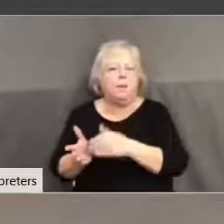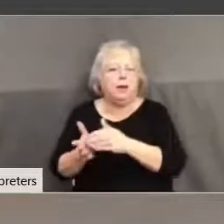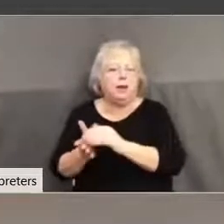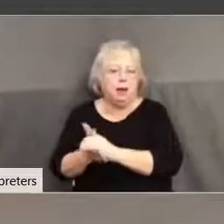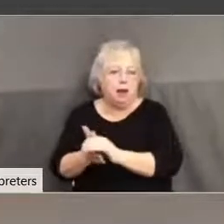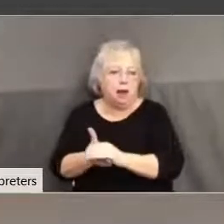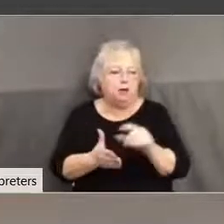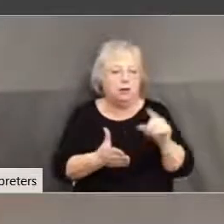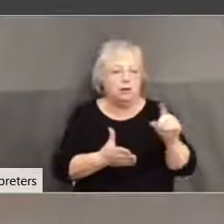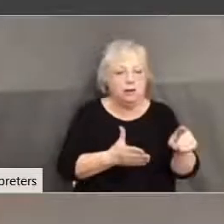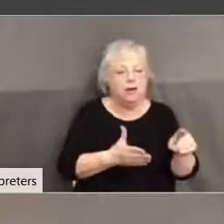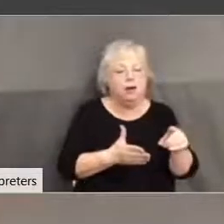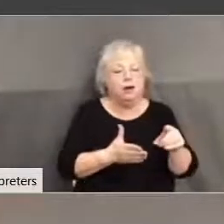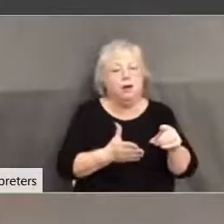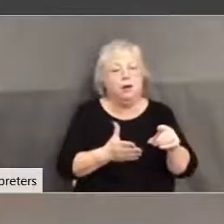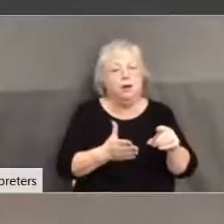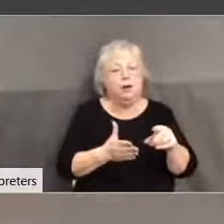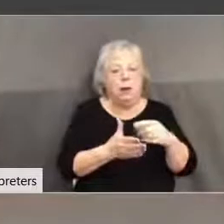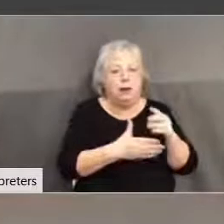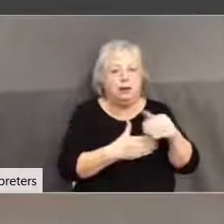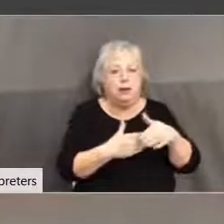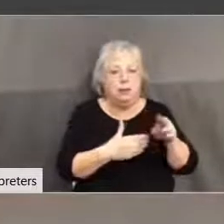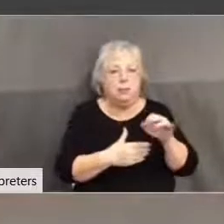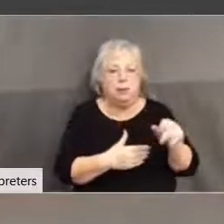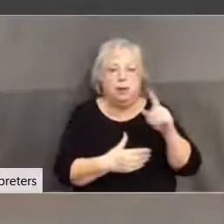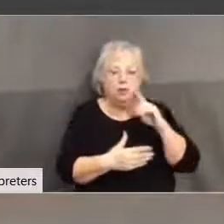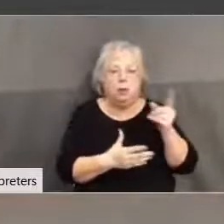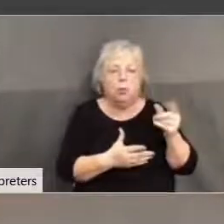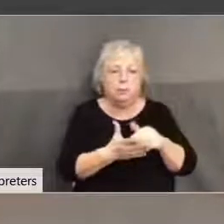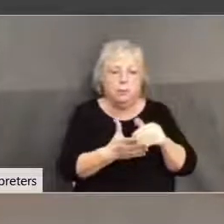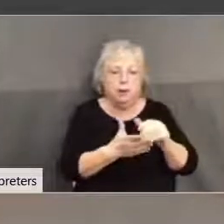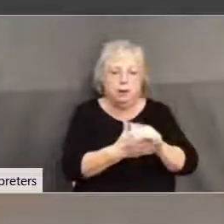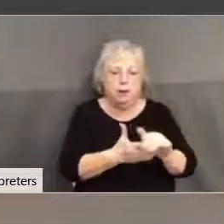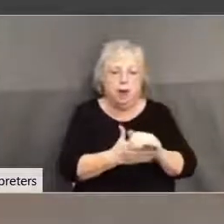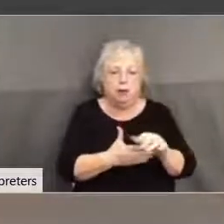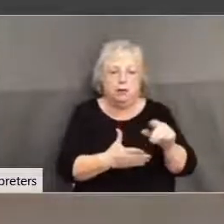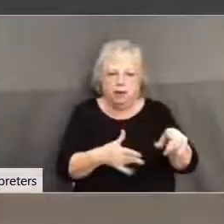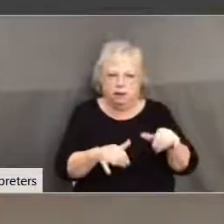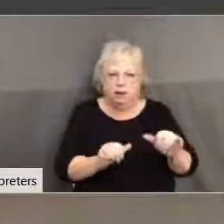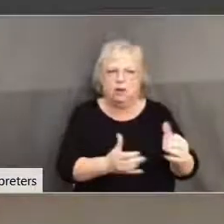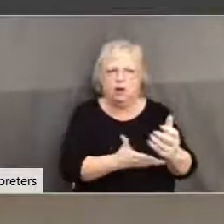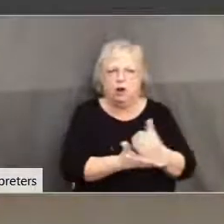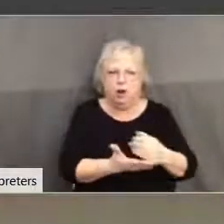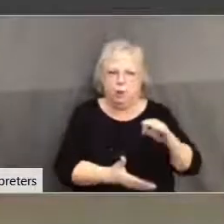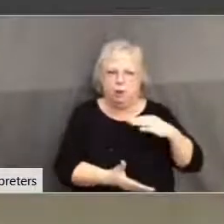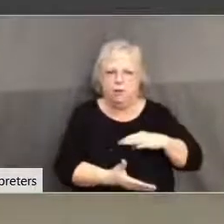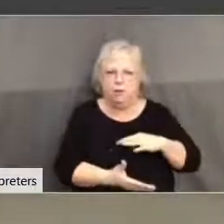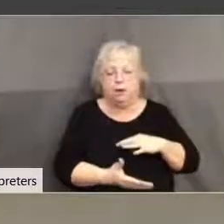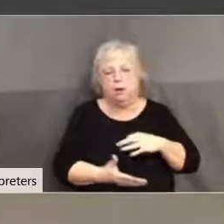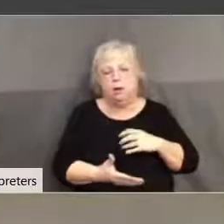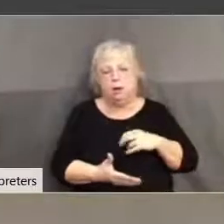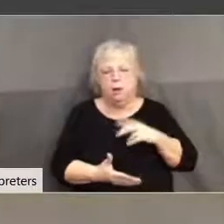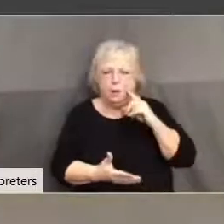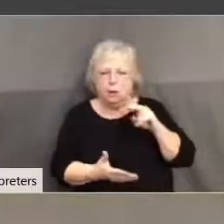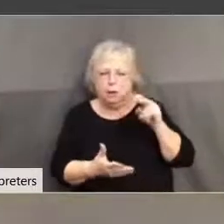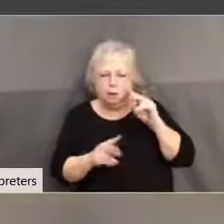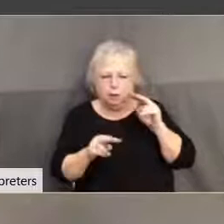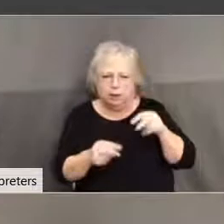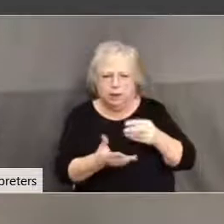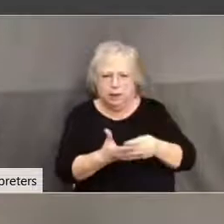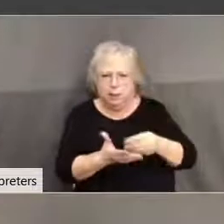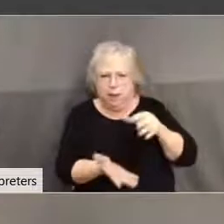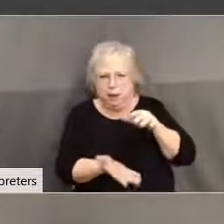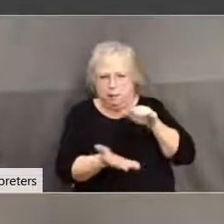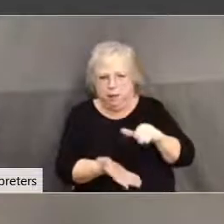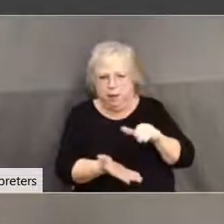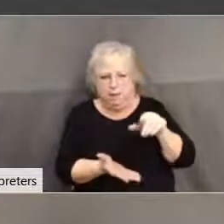off that. So when we look at this amount of money, they're making